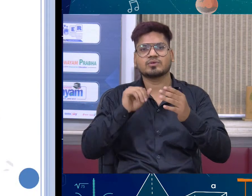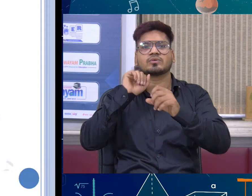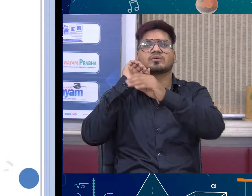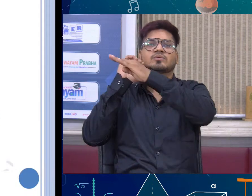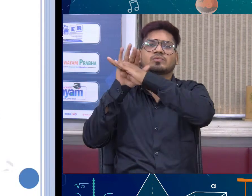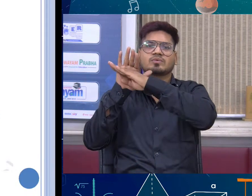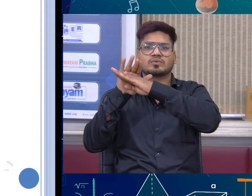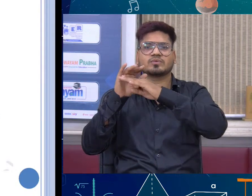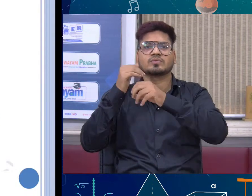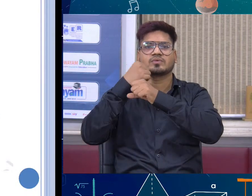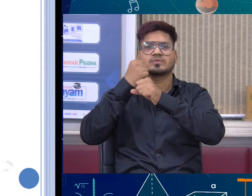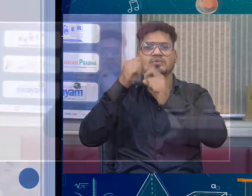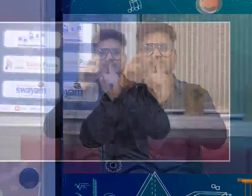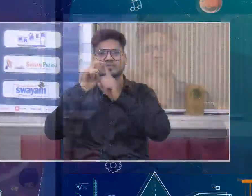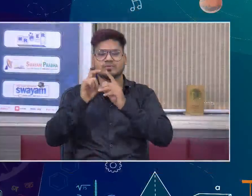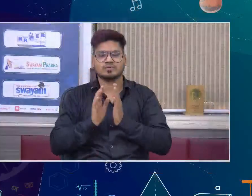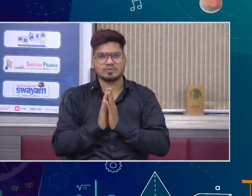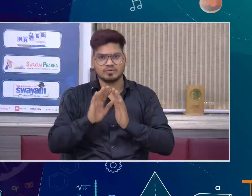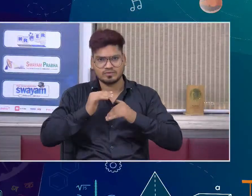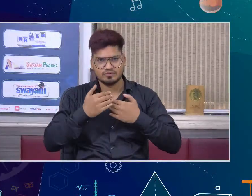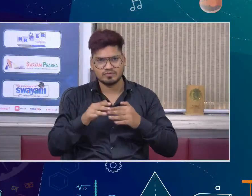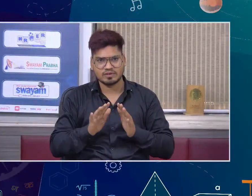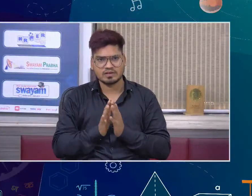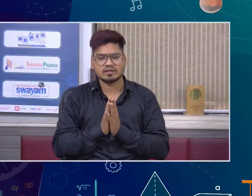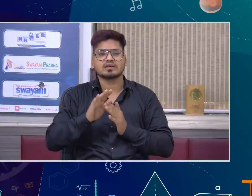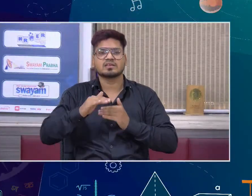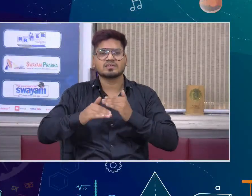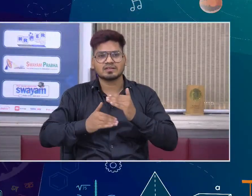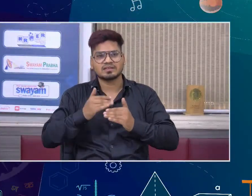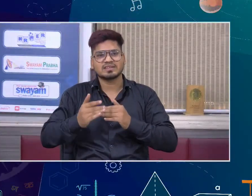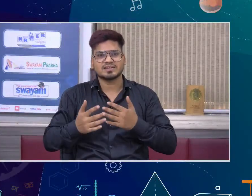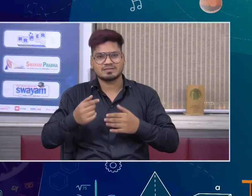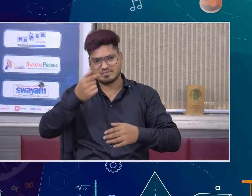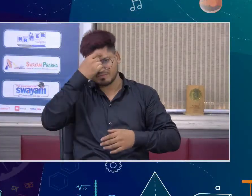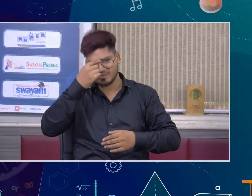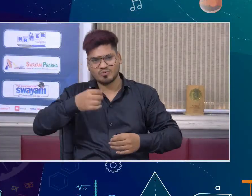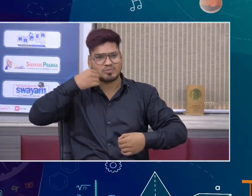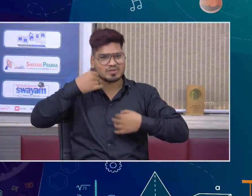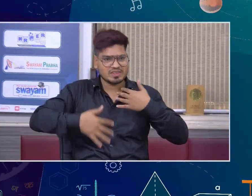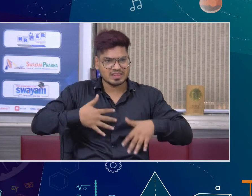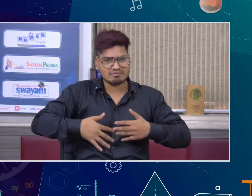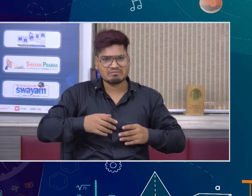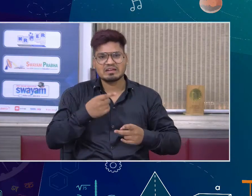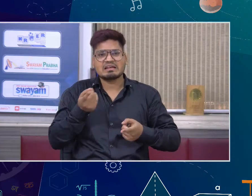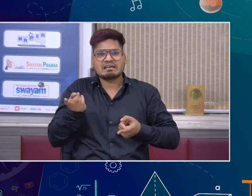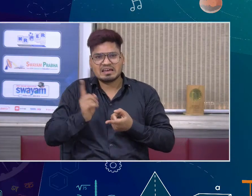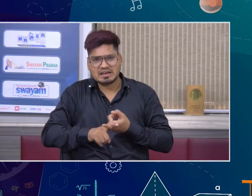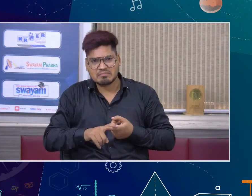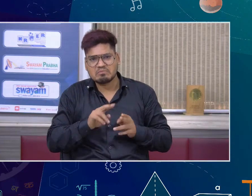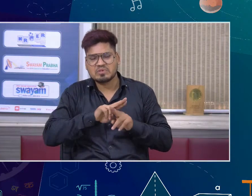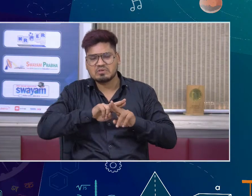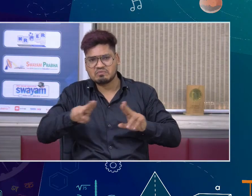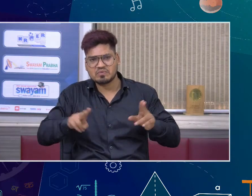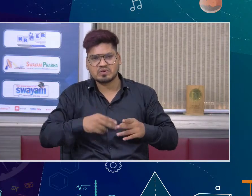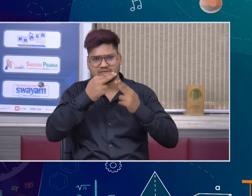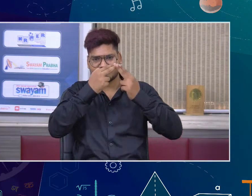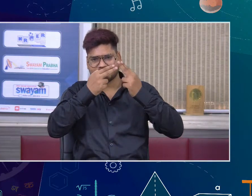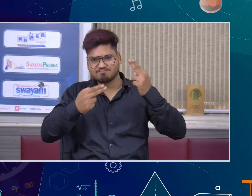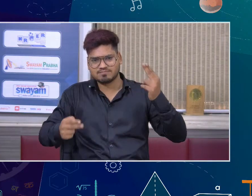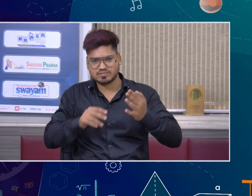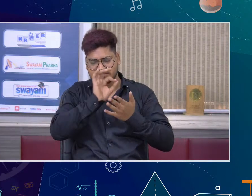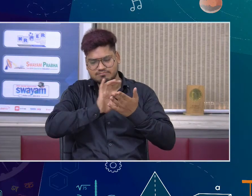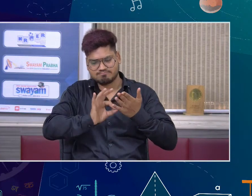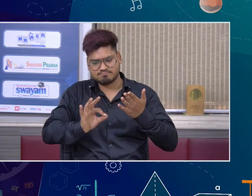to the God, and he's mentioned there his every problems, what happened exactly, and he asked